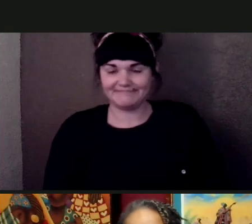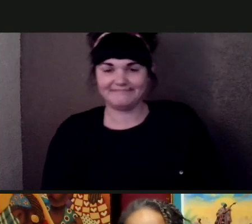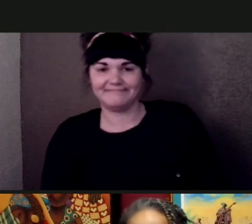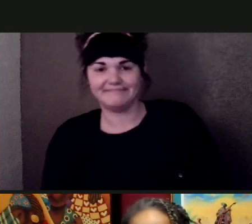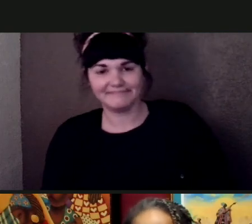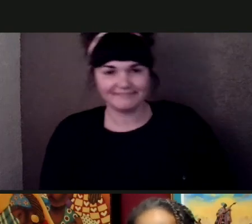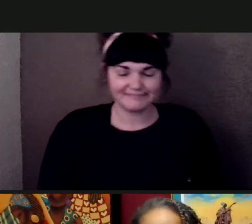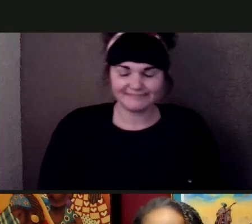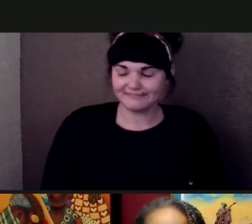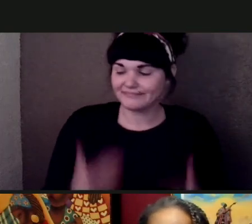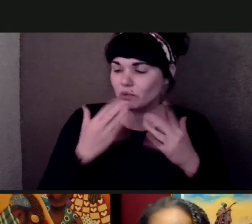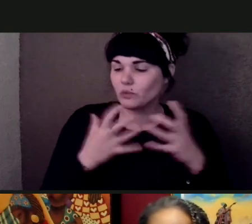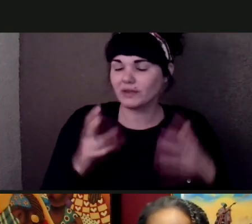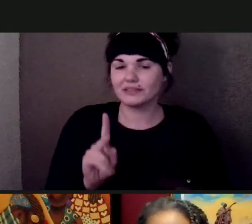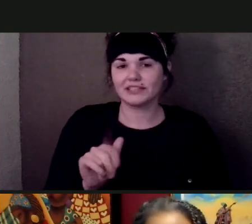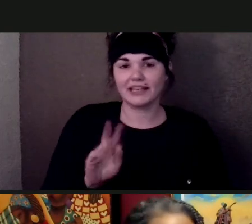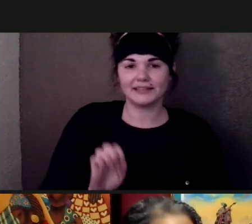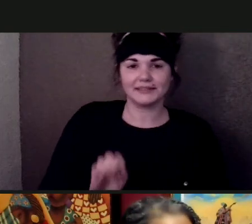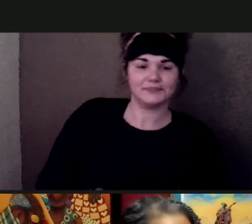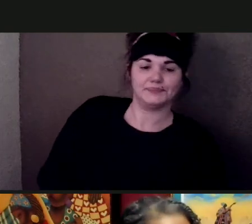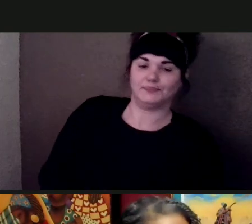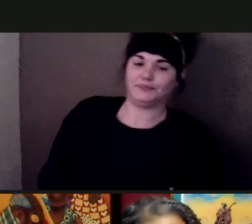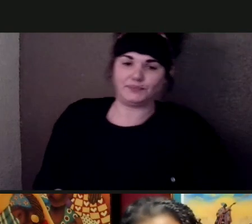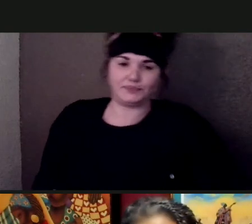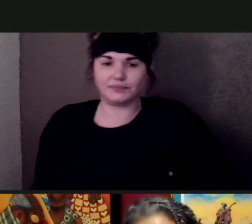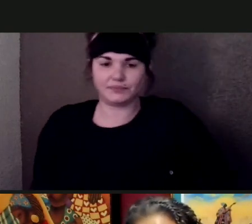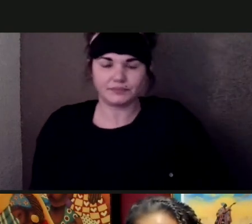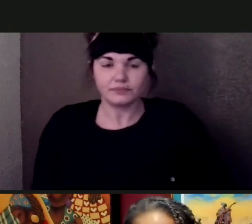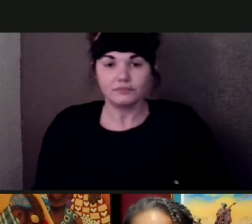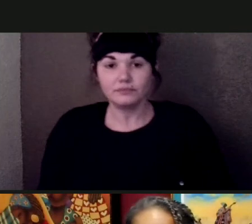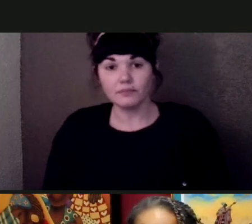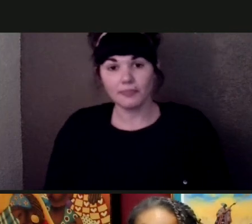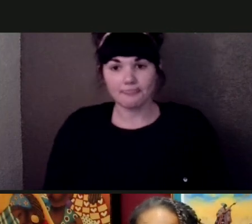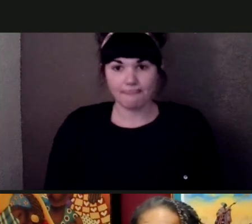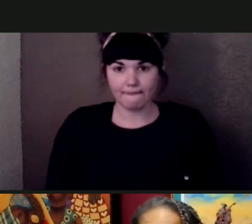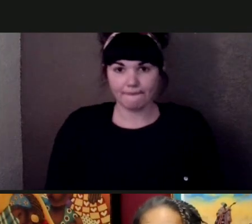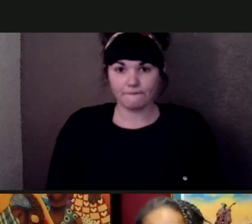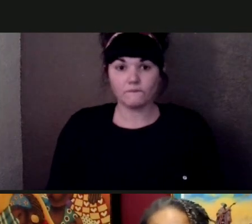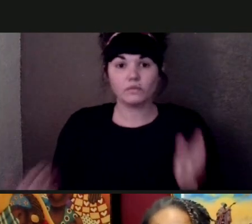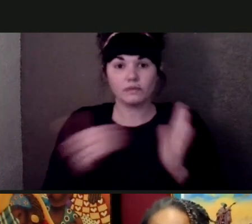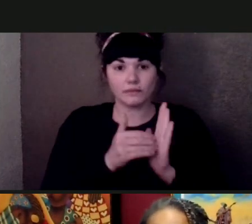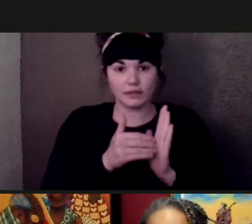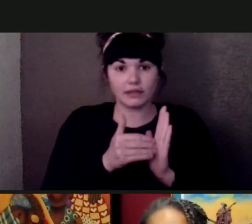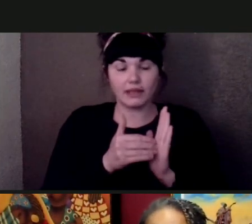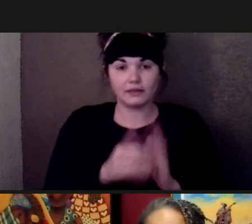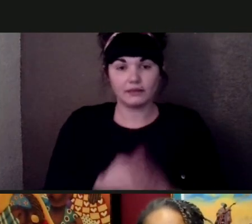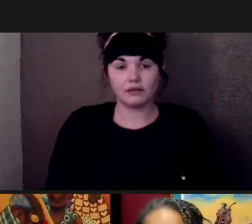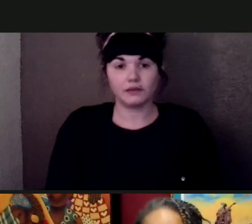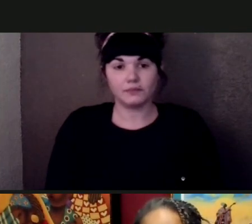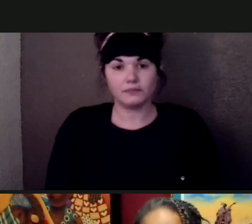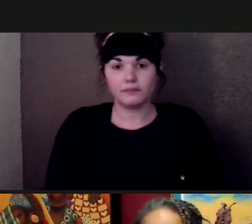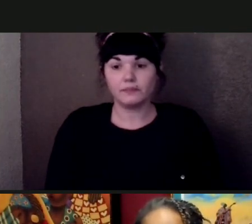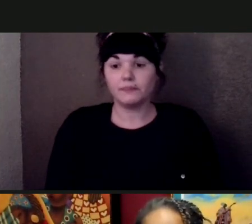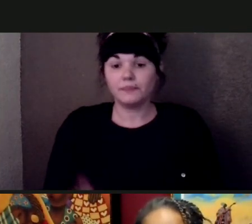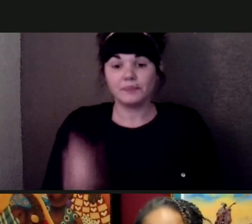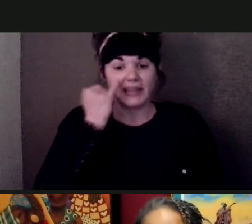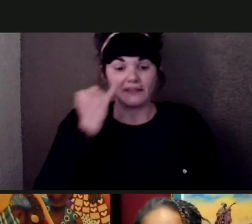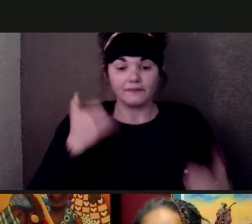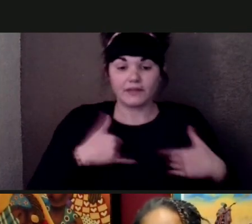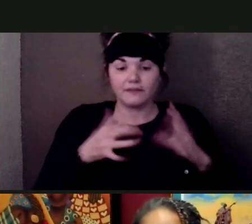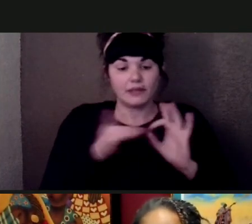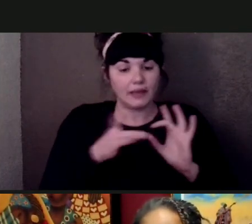Thank you so much, Katie. Um, and again, you can put your, your comments and questions in the